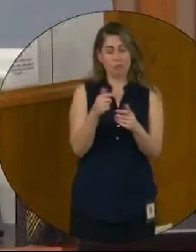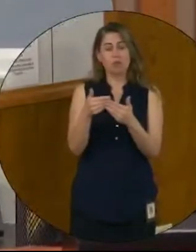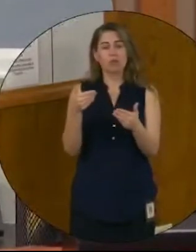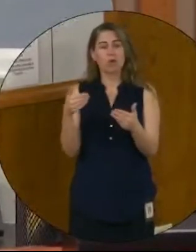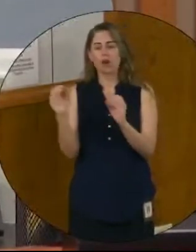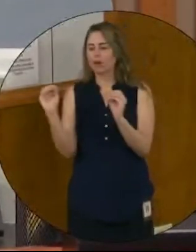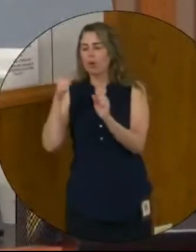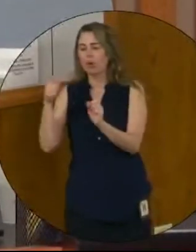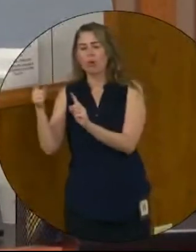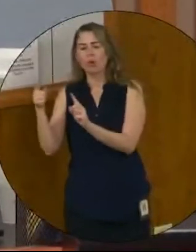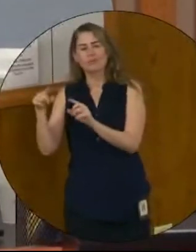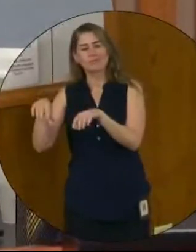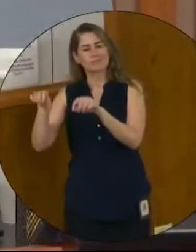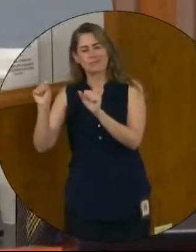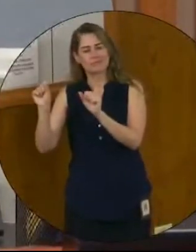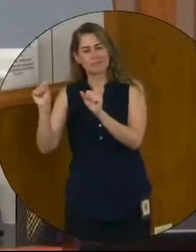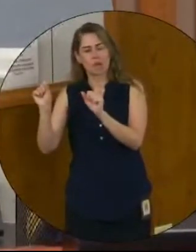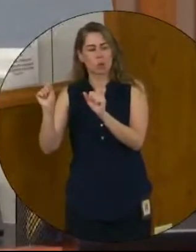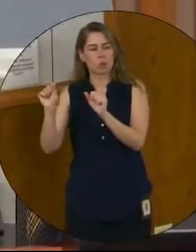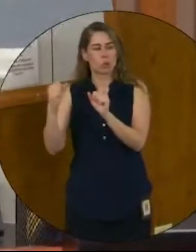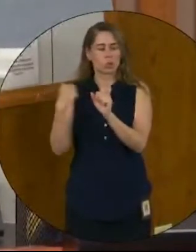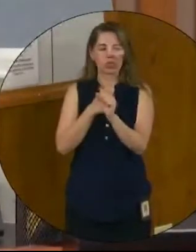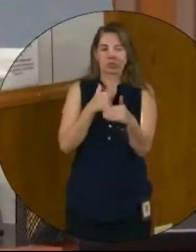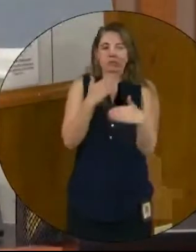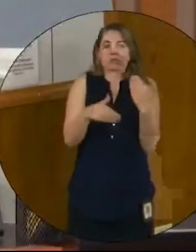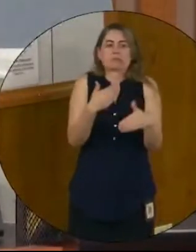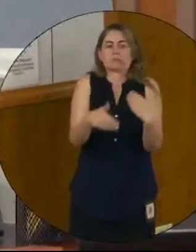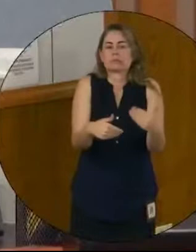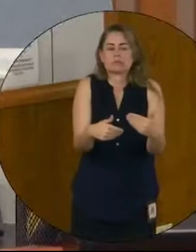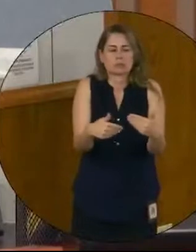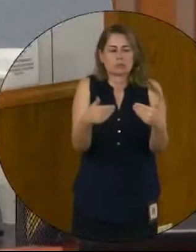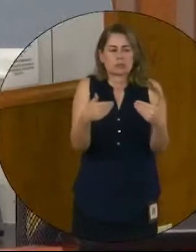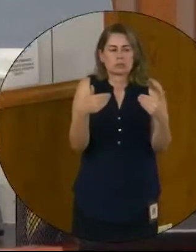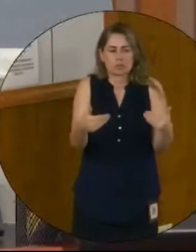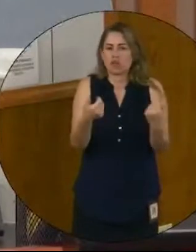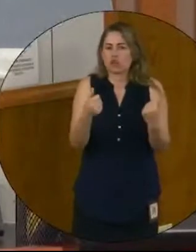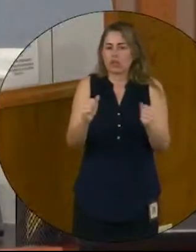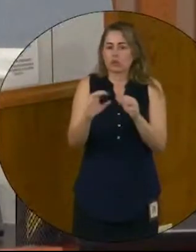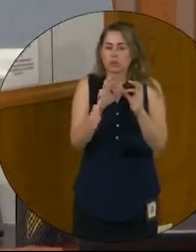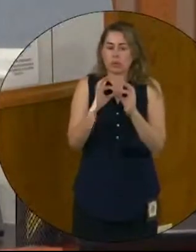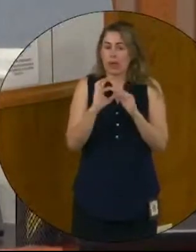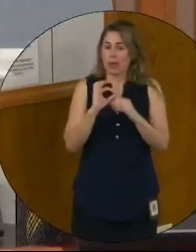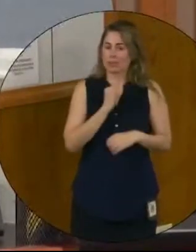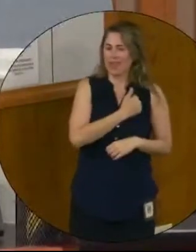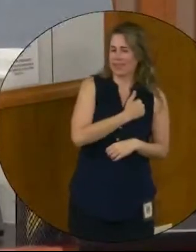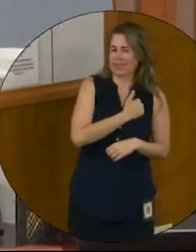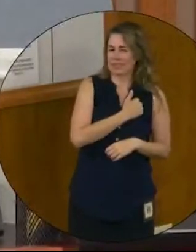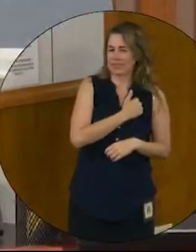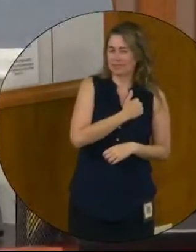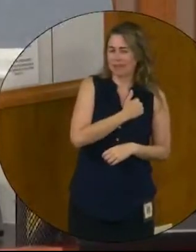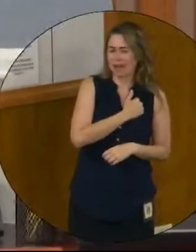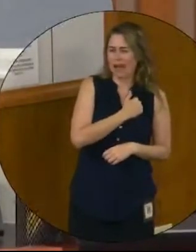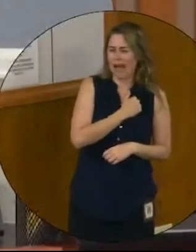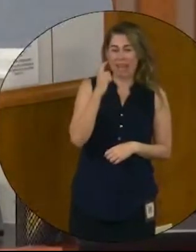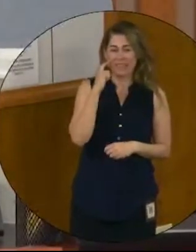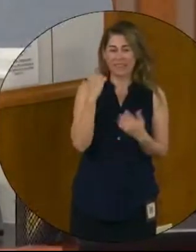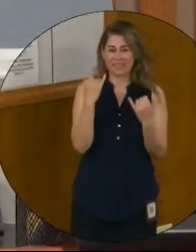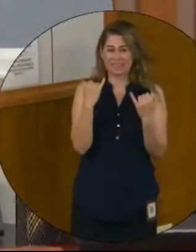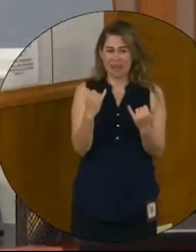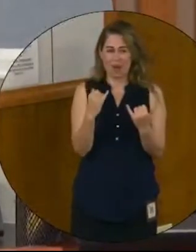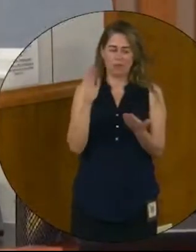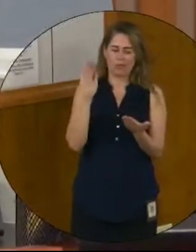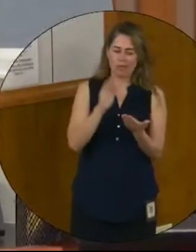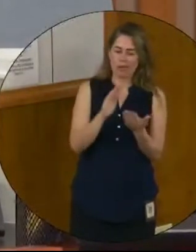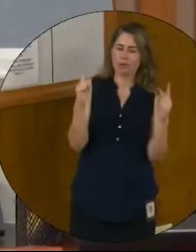goals adopted and we just kind of threw it together and we tried to facilitate it ourselves. I don't think it's going to be as cumbersome as